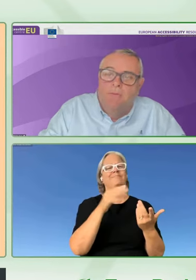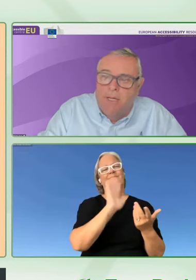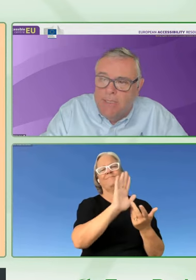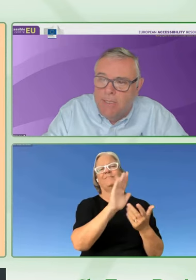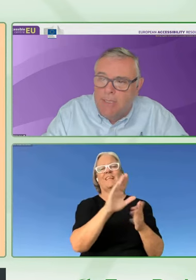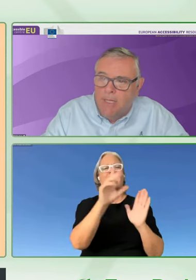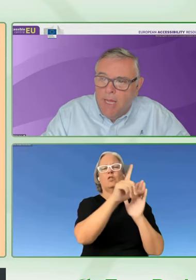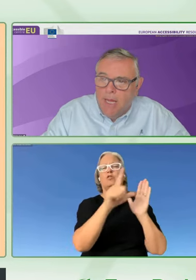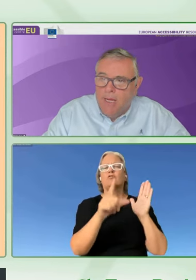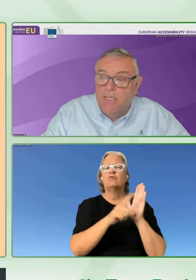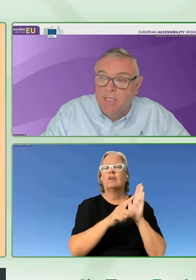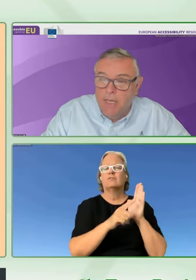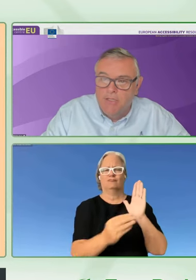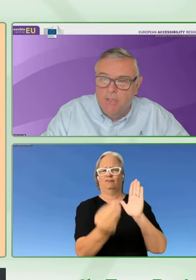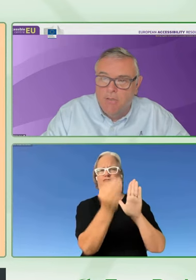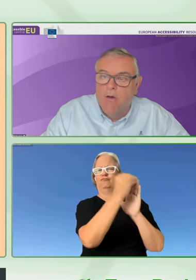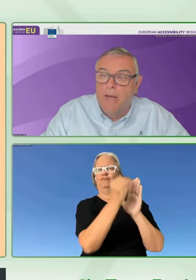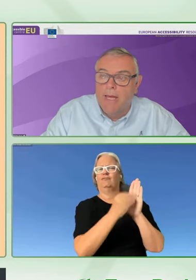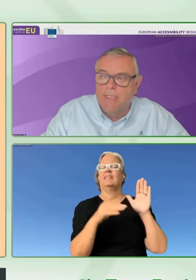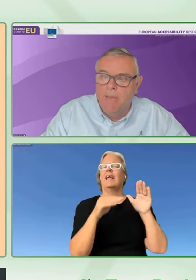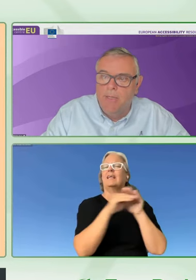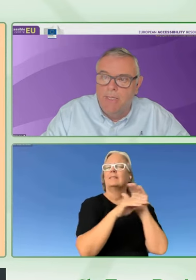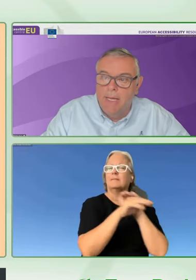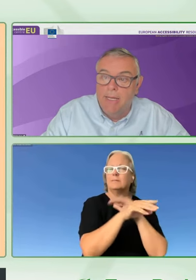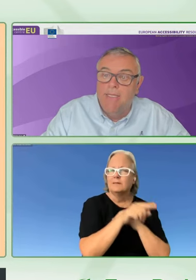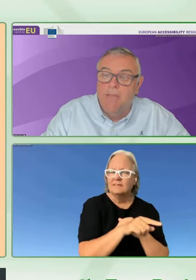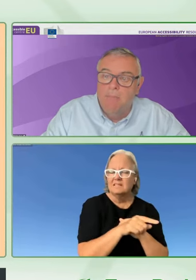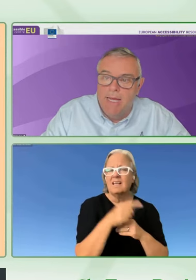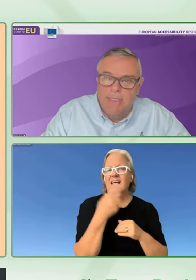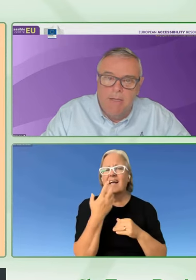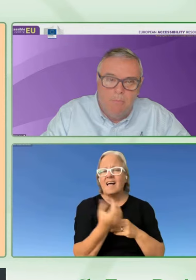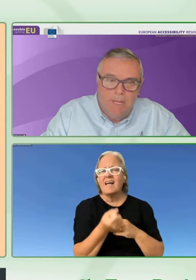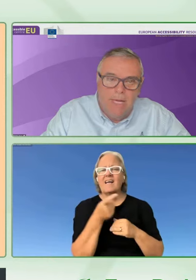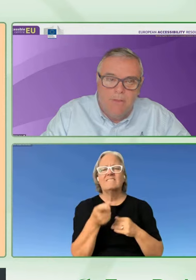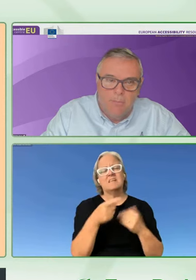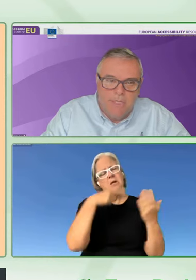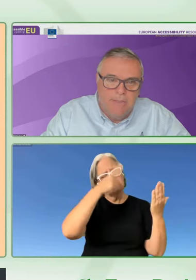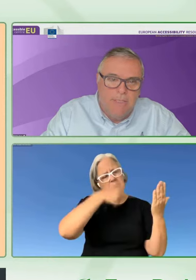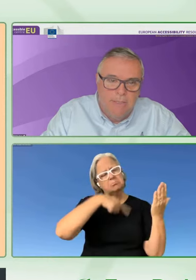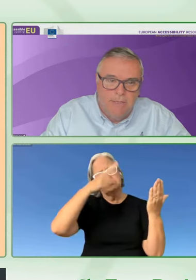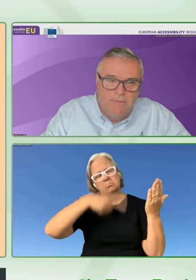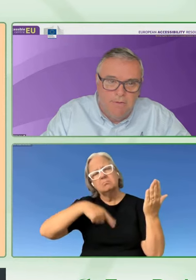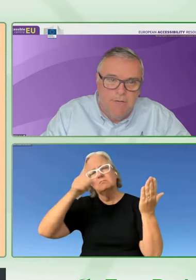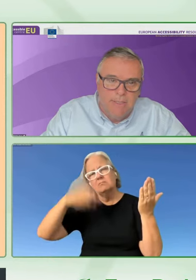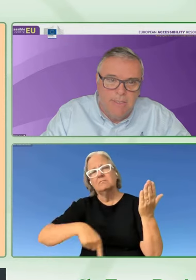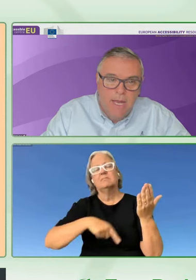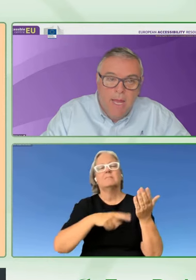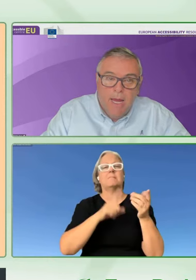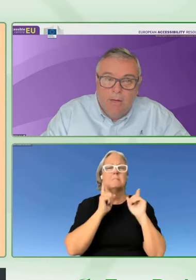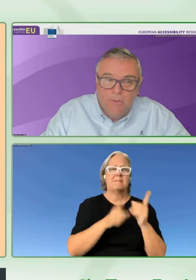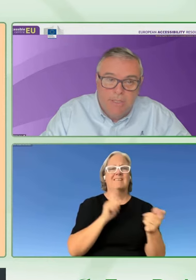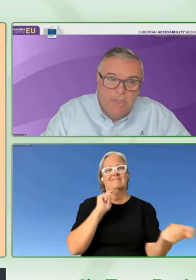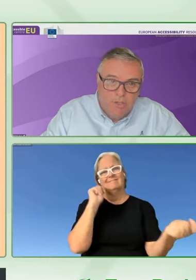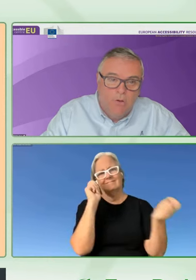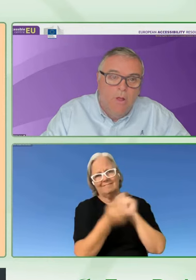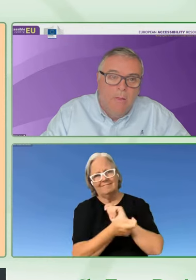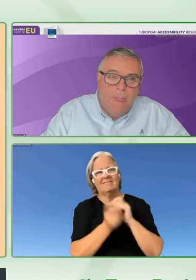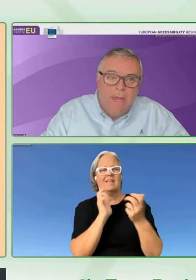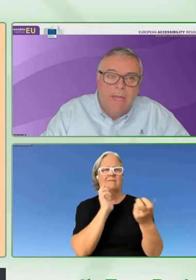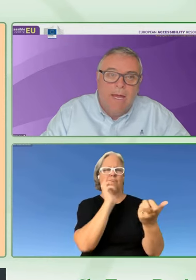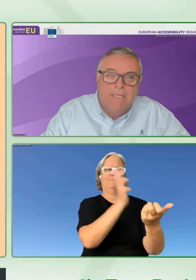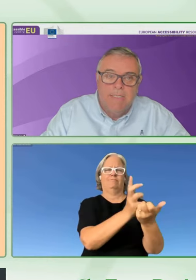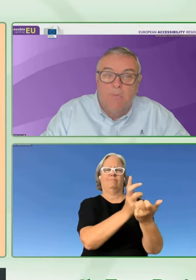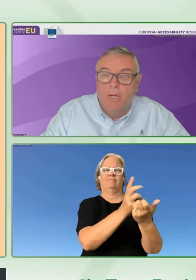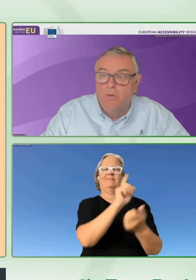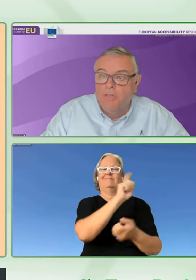some different legislation on accessibility, and it must be adopted in the different countries. So